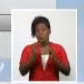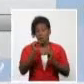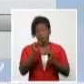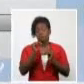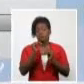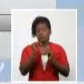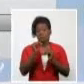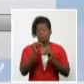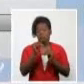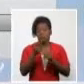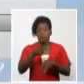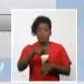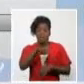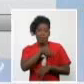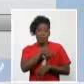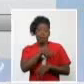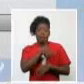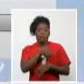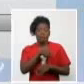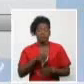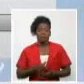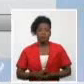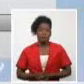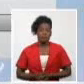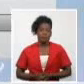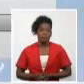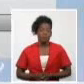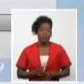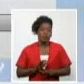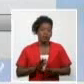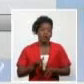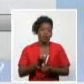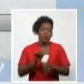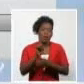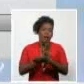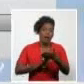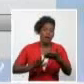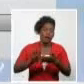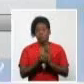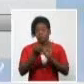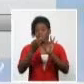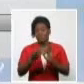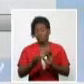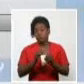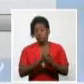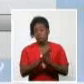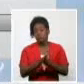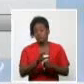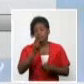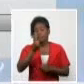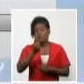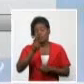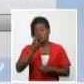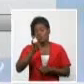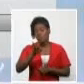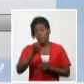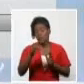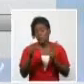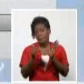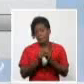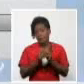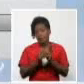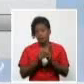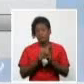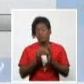The region of the Americas already represents 42.9% of the total number of reported cases in the world,